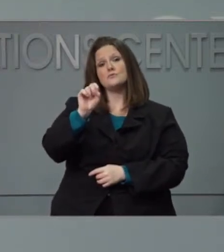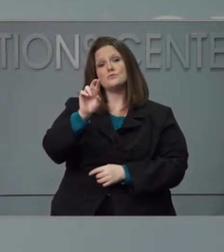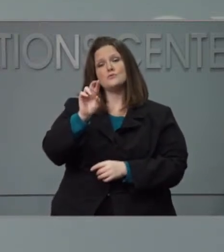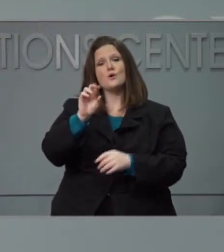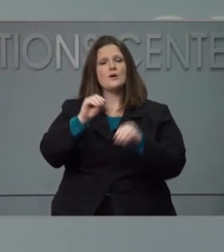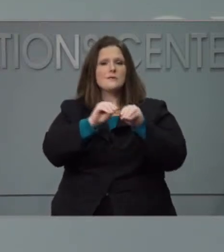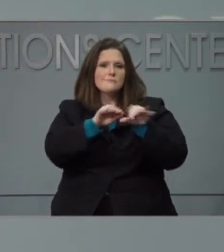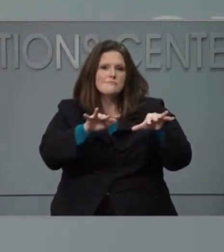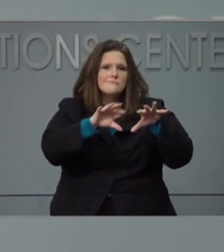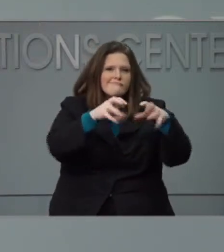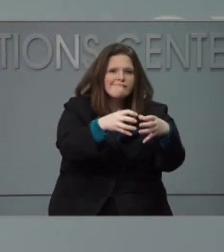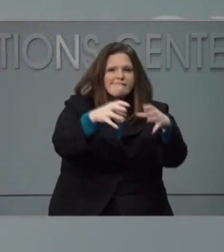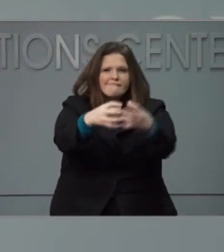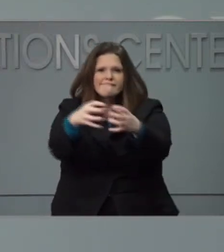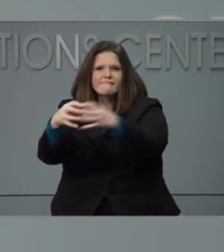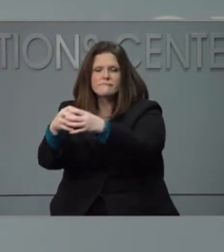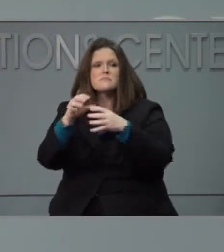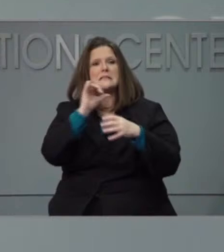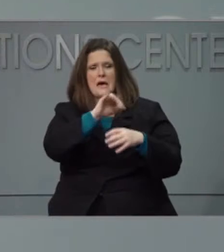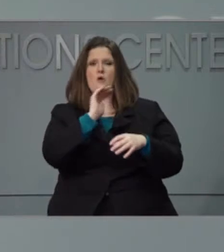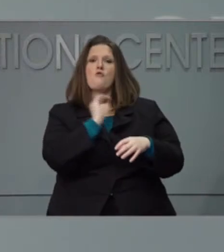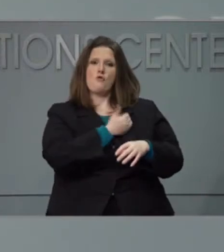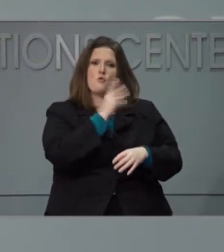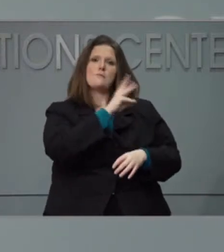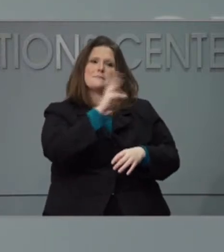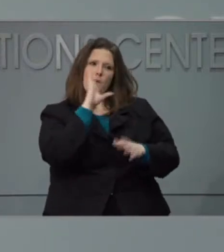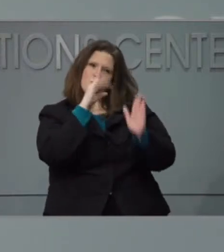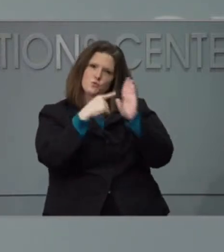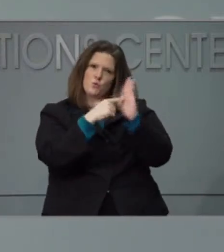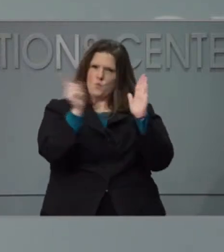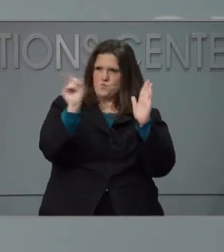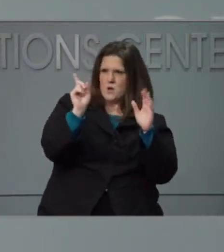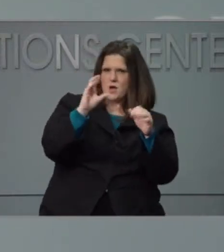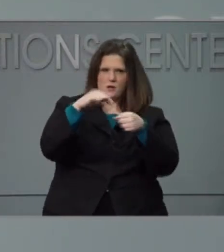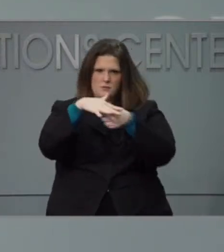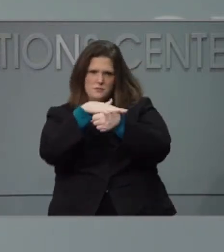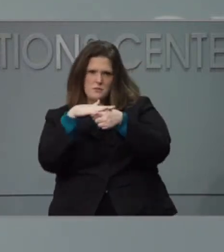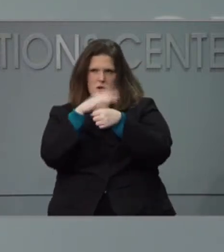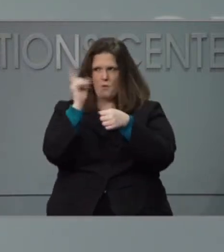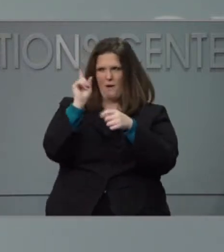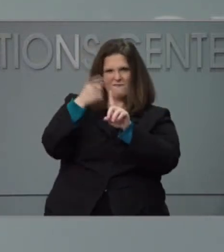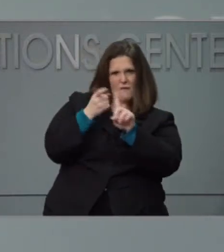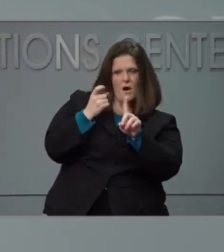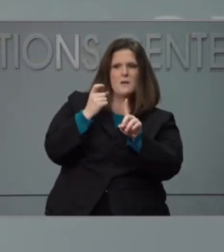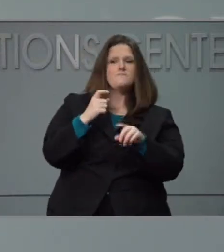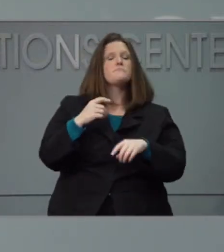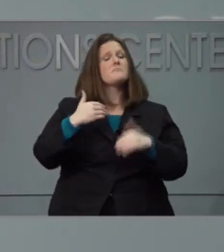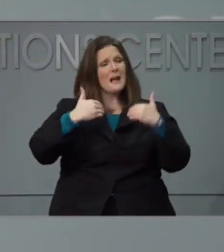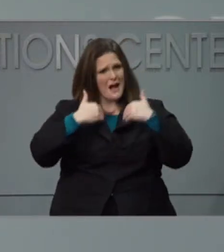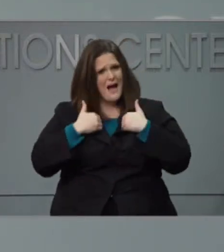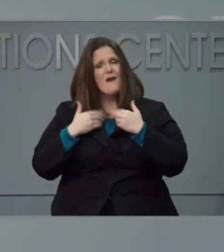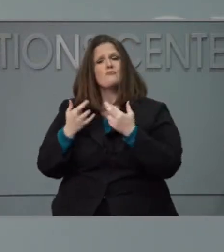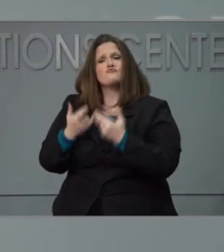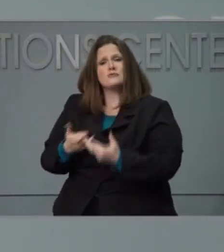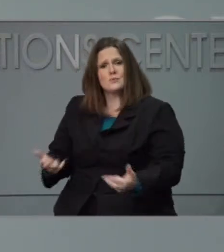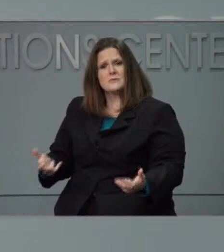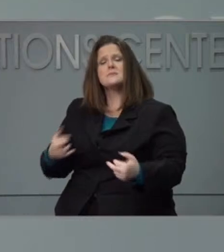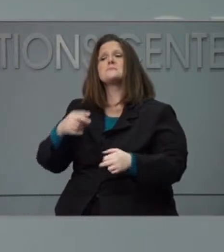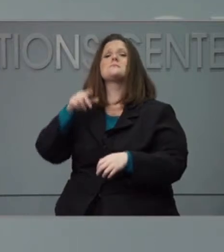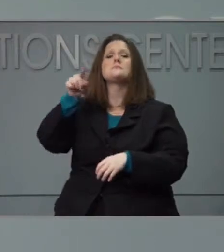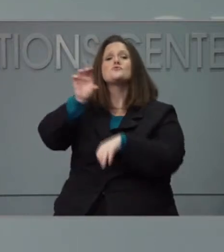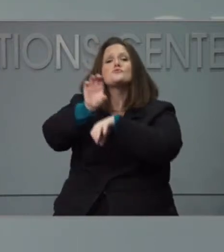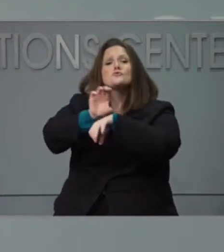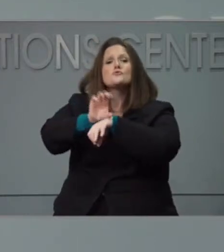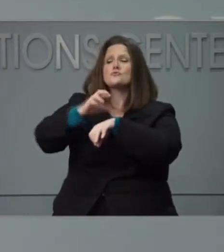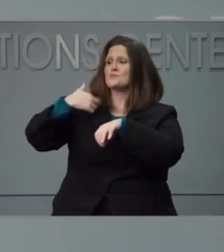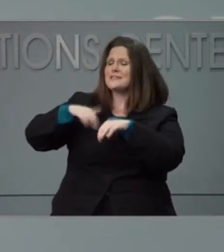updated weekly. And remember, we also have resources to help. There is guidance for places of worship, as well as a